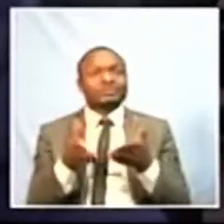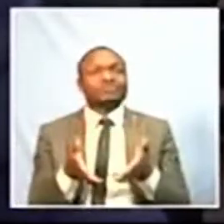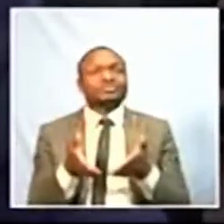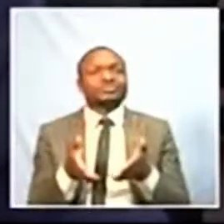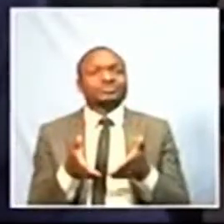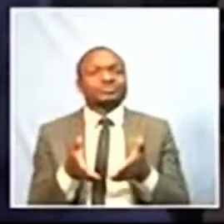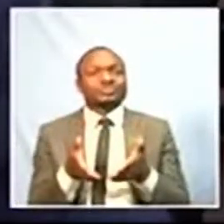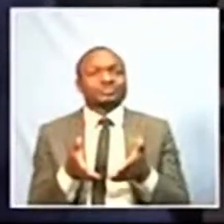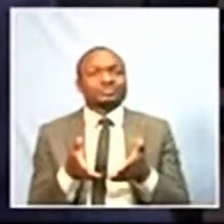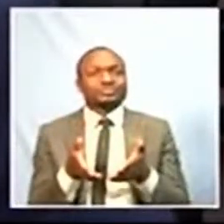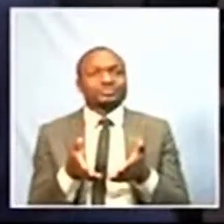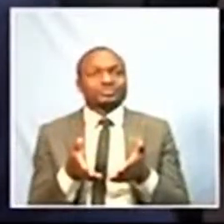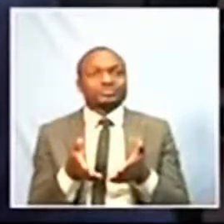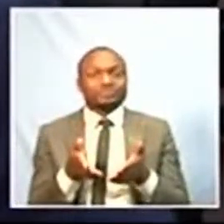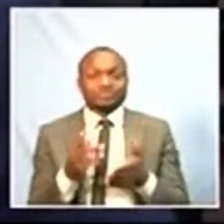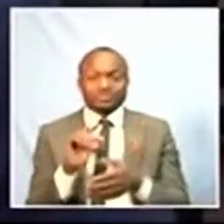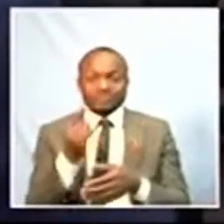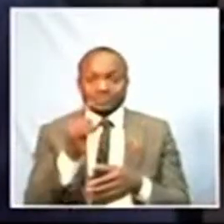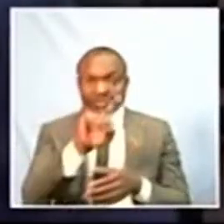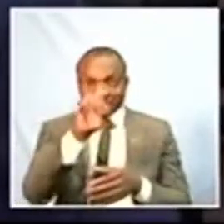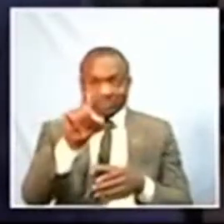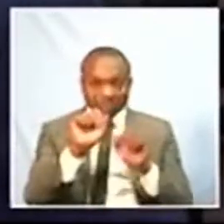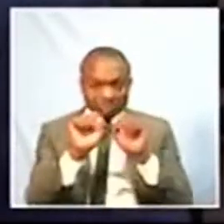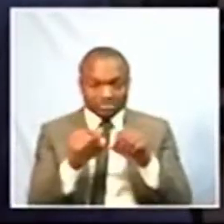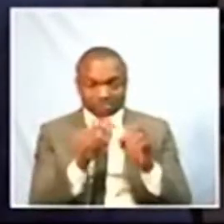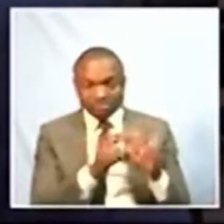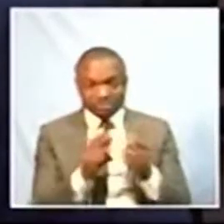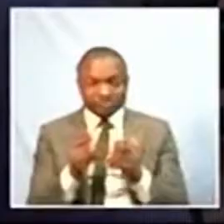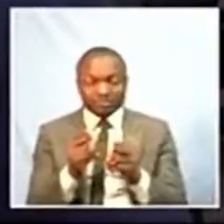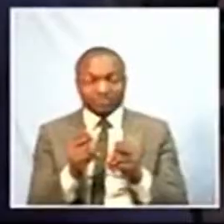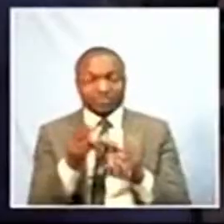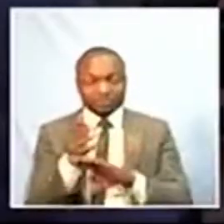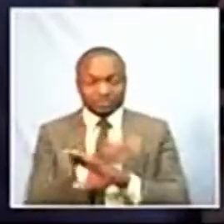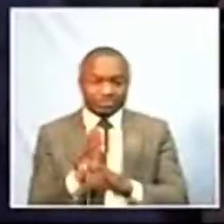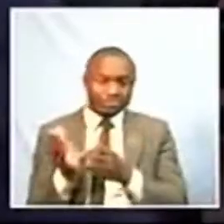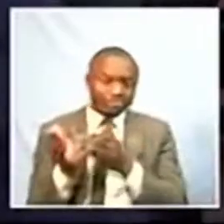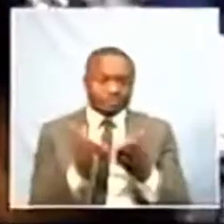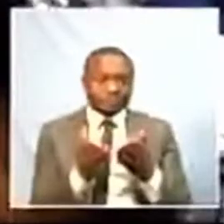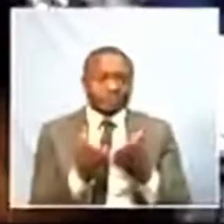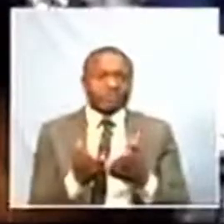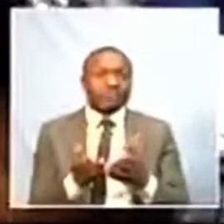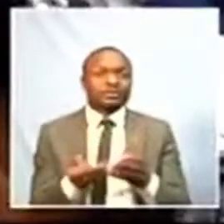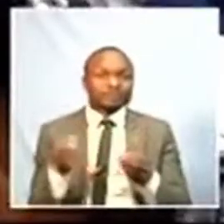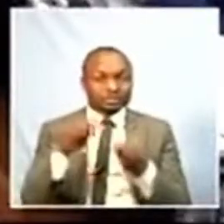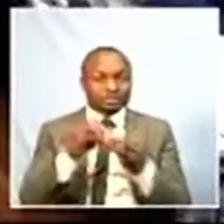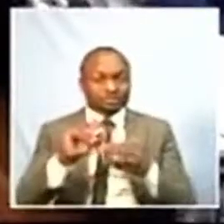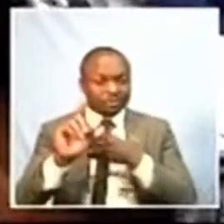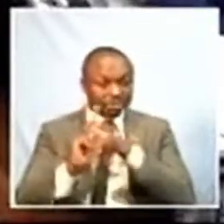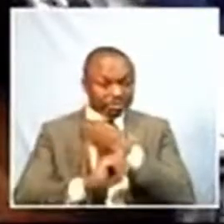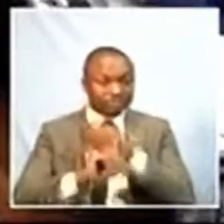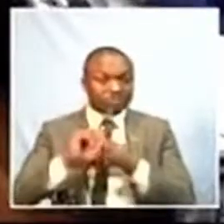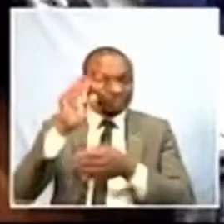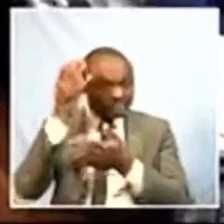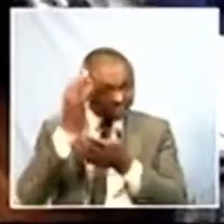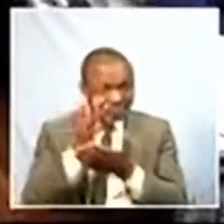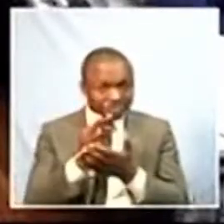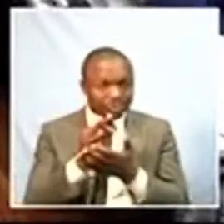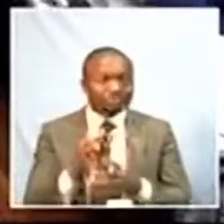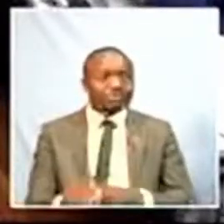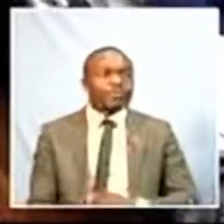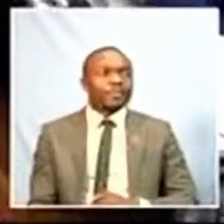committee? That's my first question. They can respond before I bring them. Town clerk.